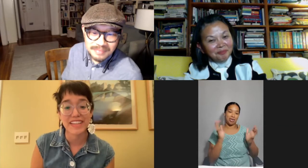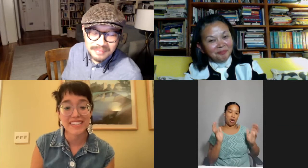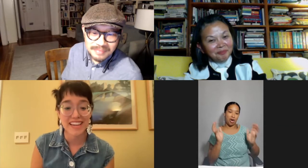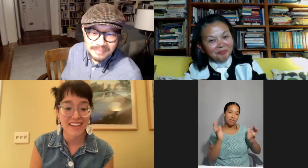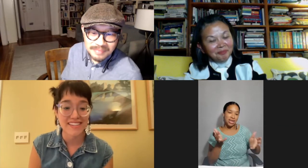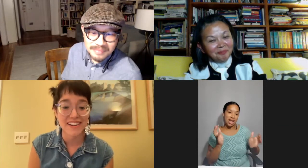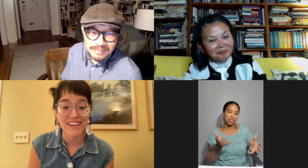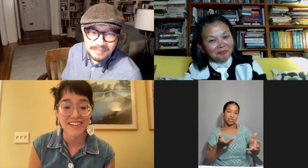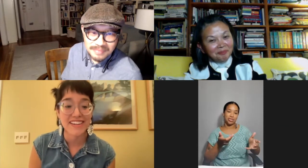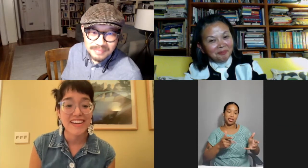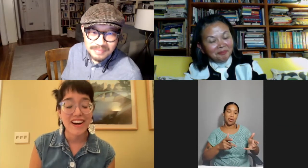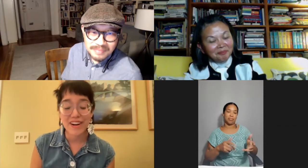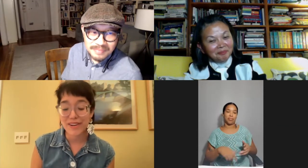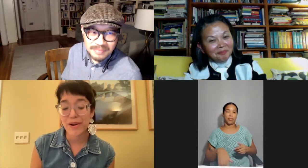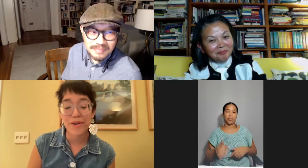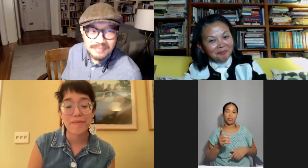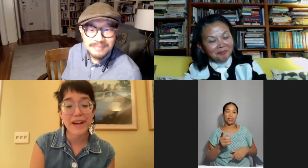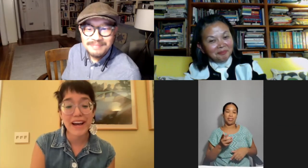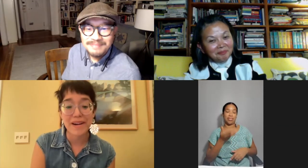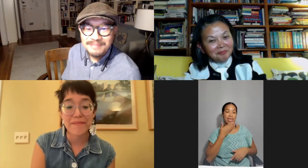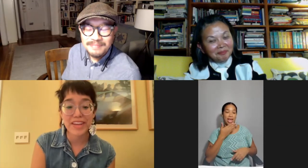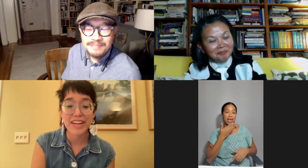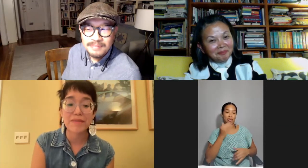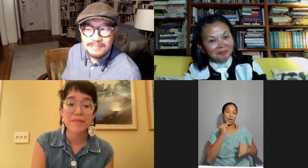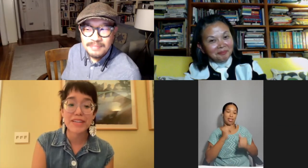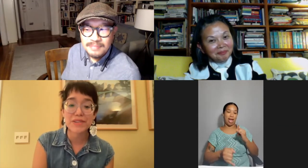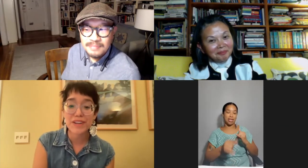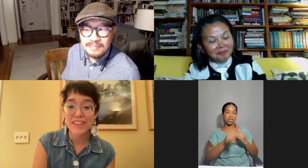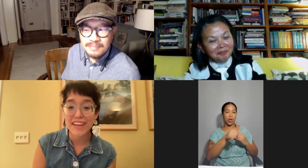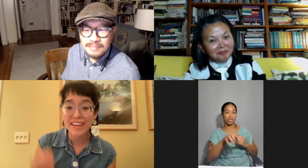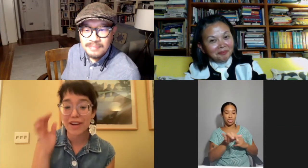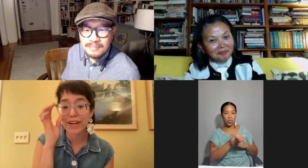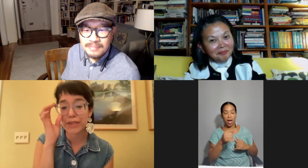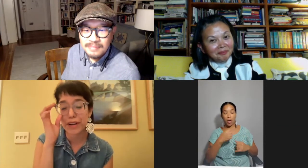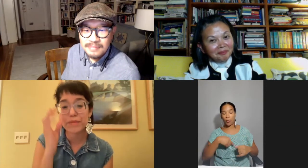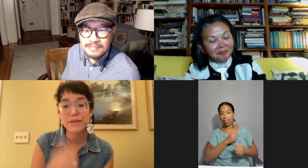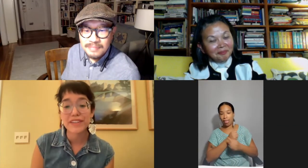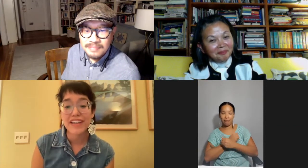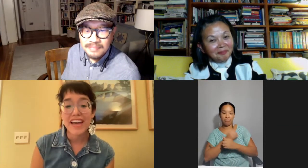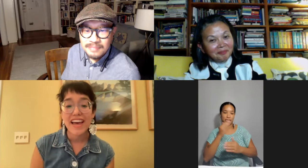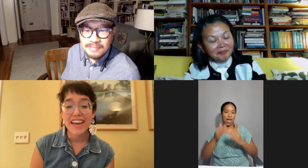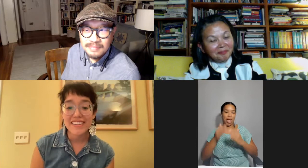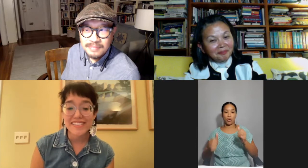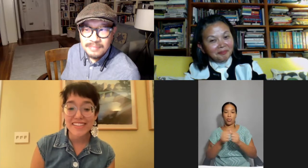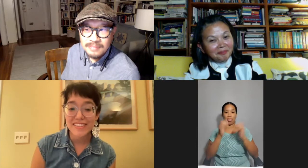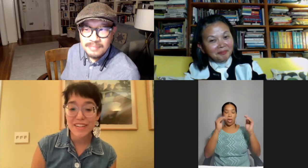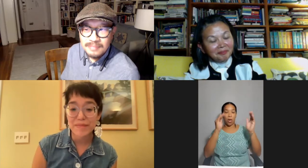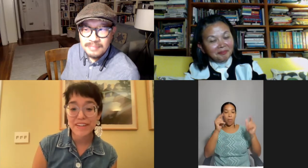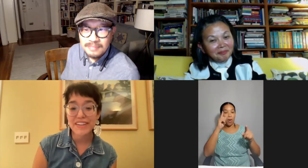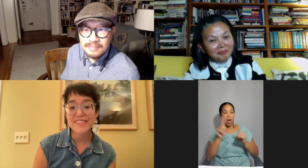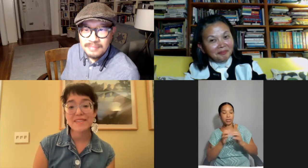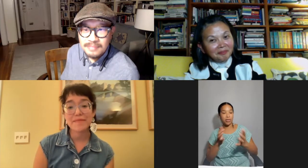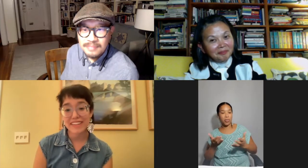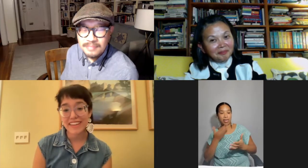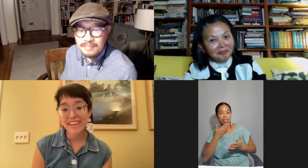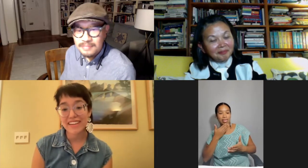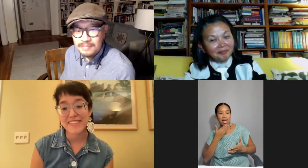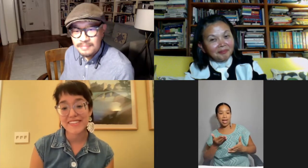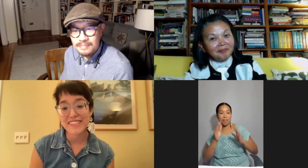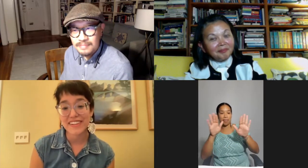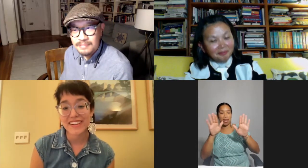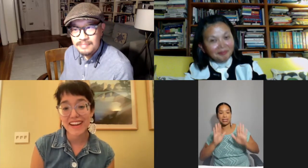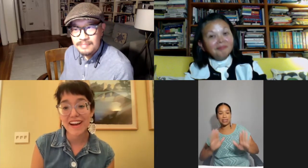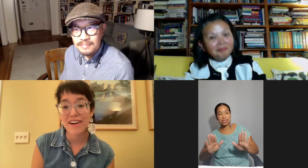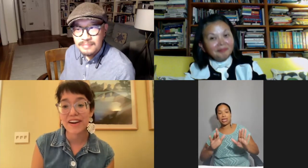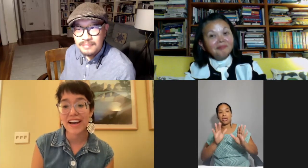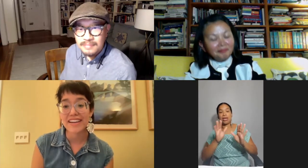too, we like to end on hope. And I want to make sure to thank our incredible ASL interpreters, Amelia, who's